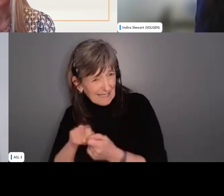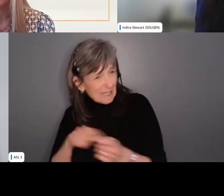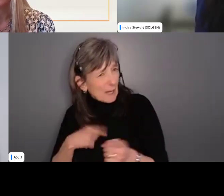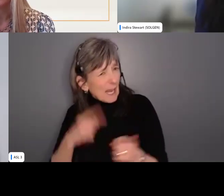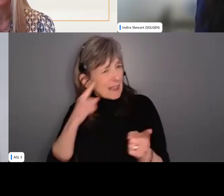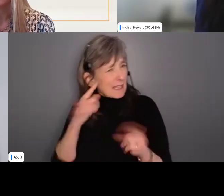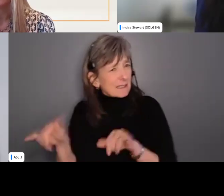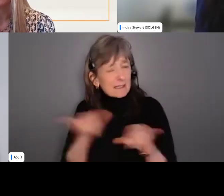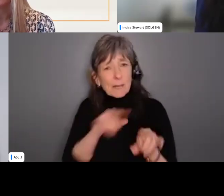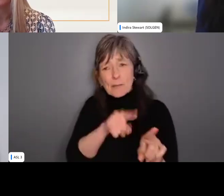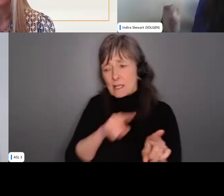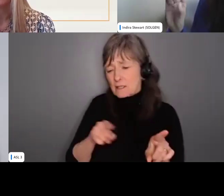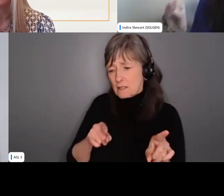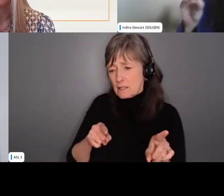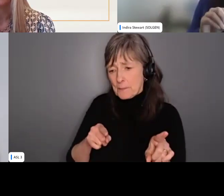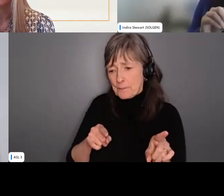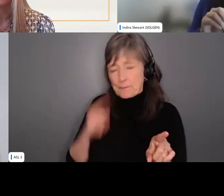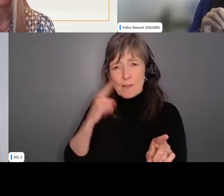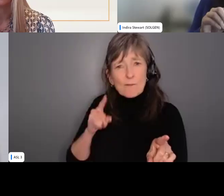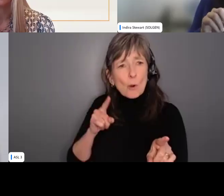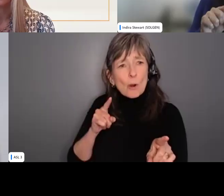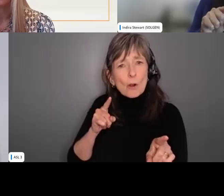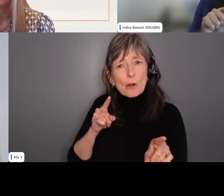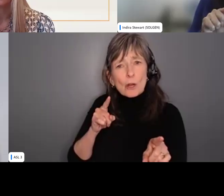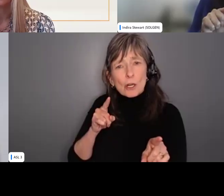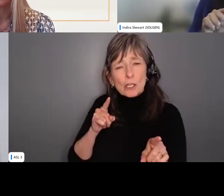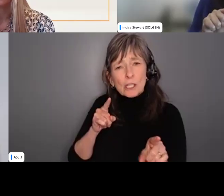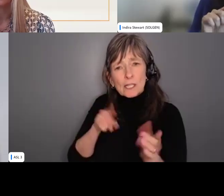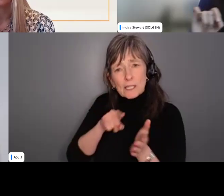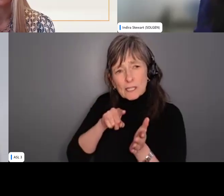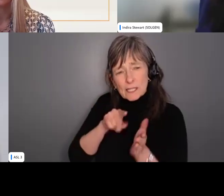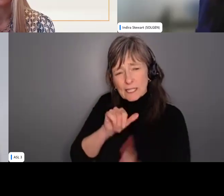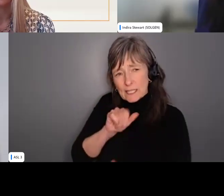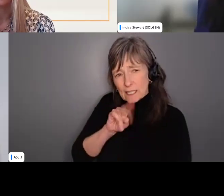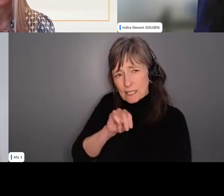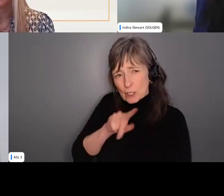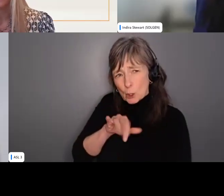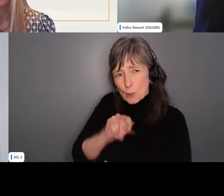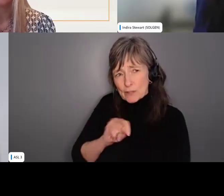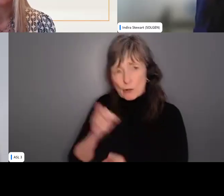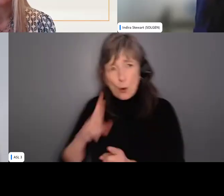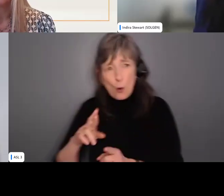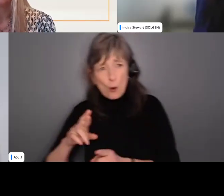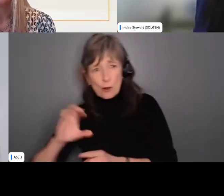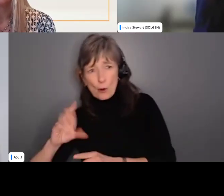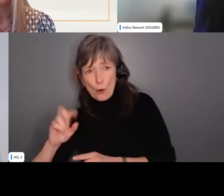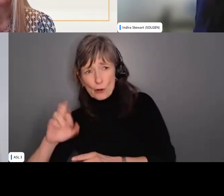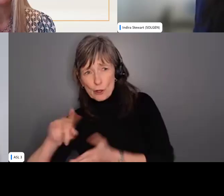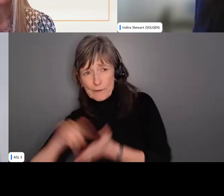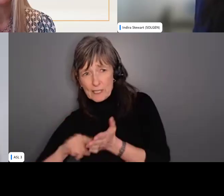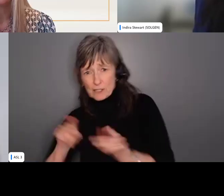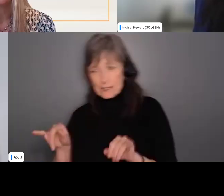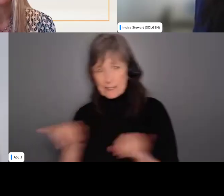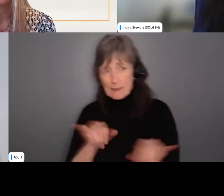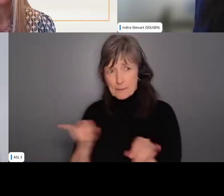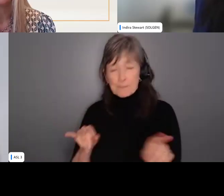same as what Liz, for inquests as it is for, am I right about that, Liz, as for coroner's investigations, or is it